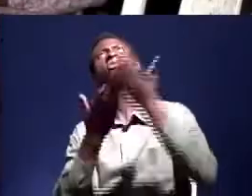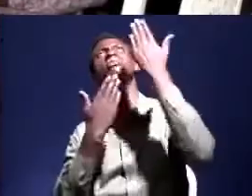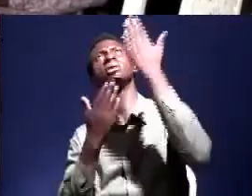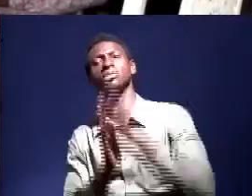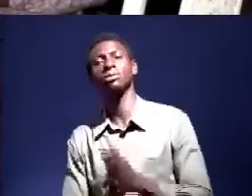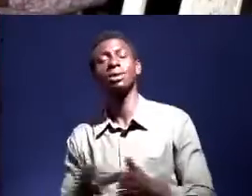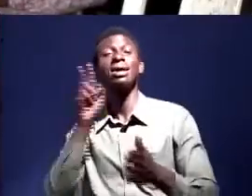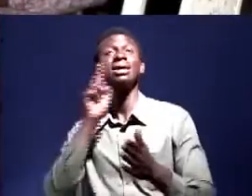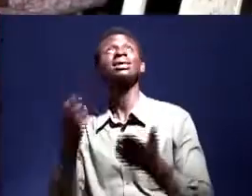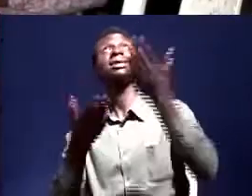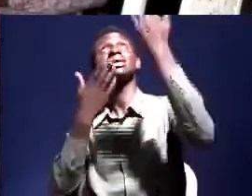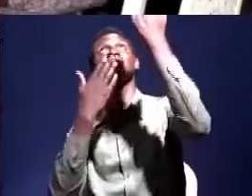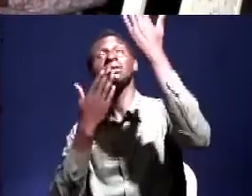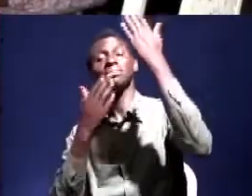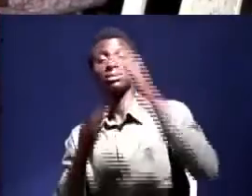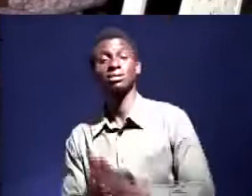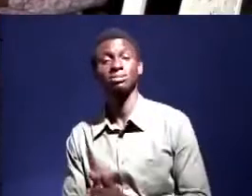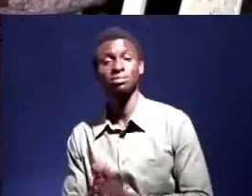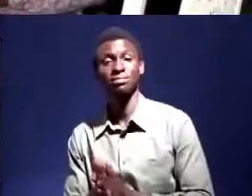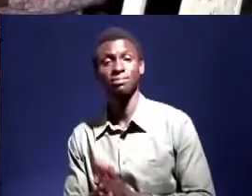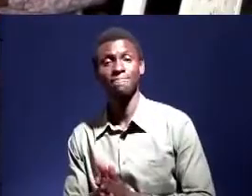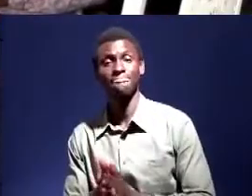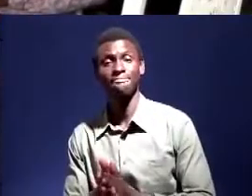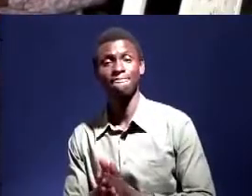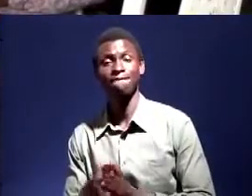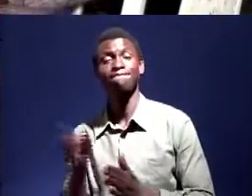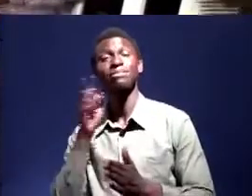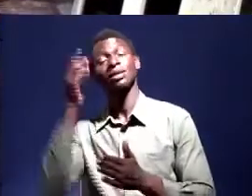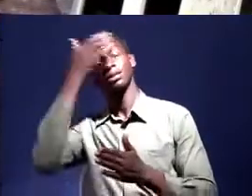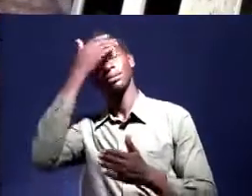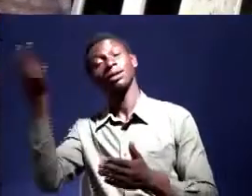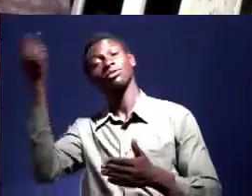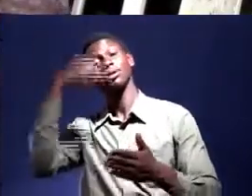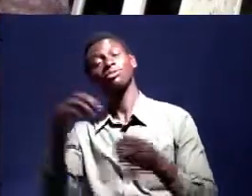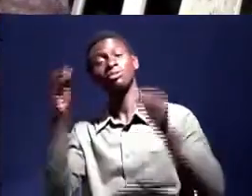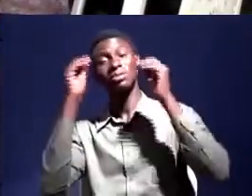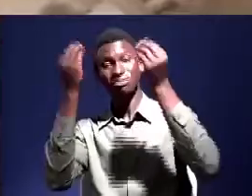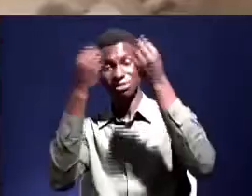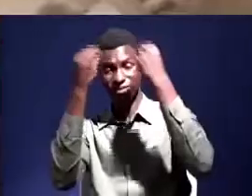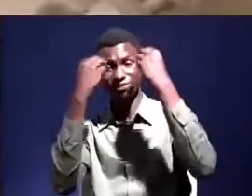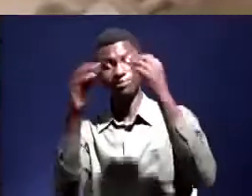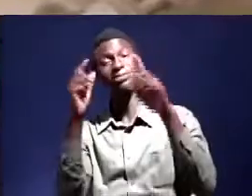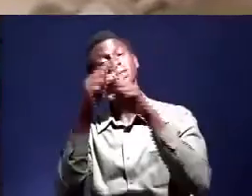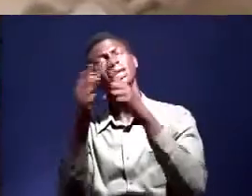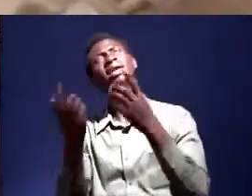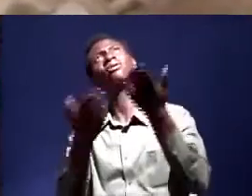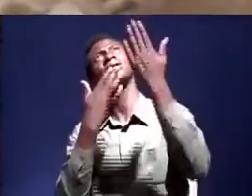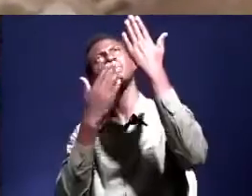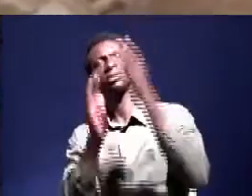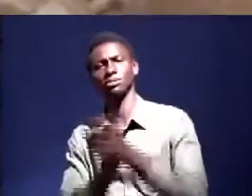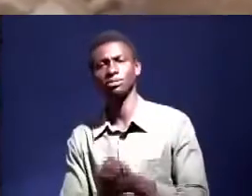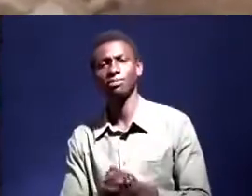God. And other brothers and sisters are there with you to encourage you.